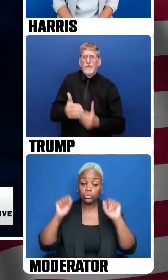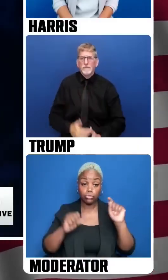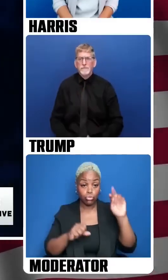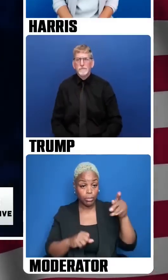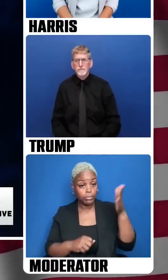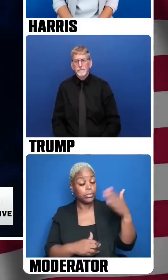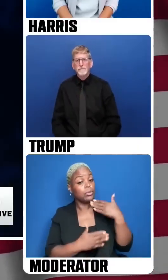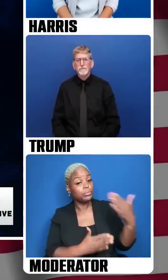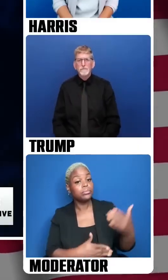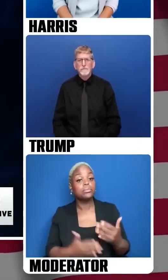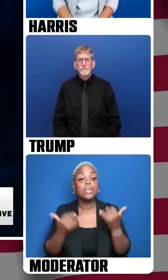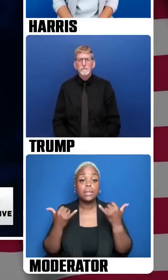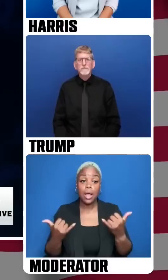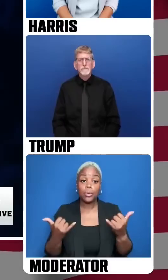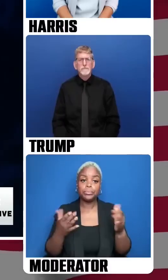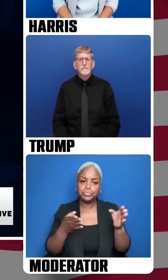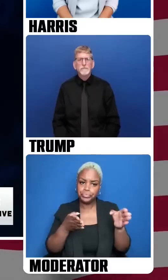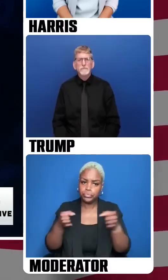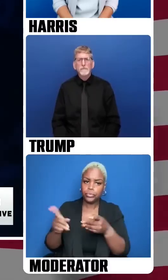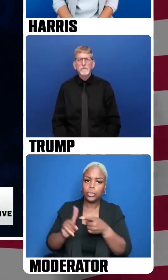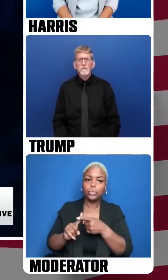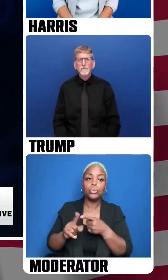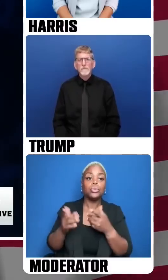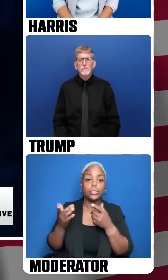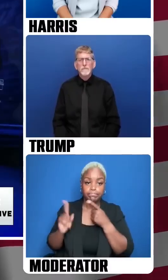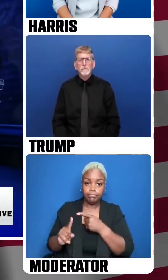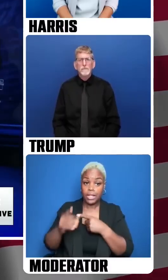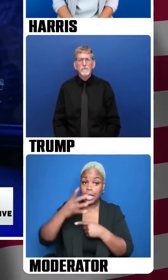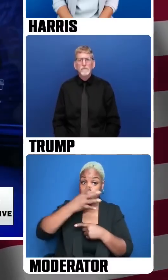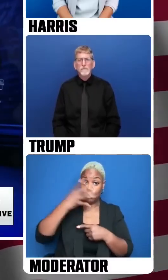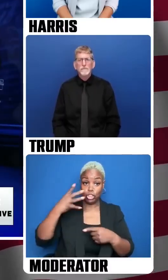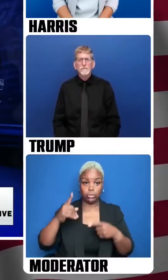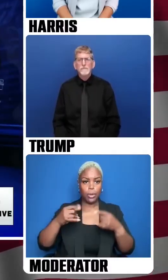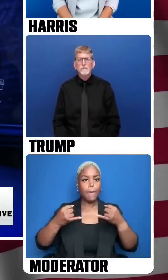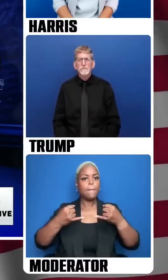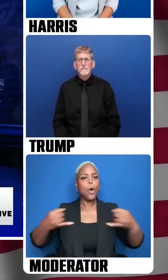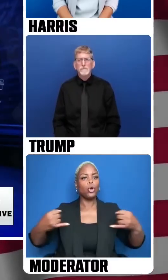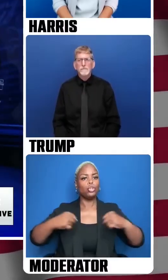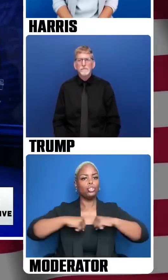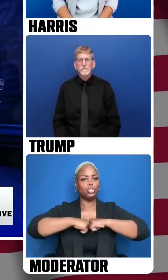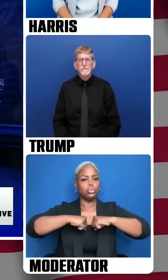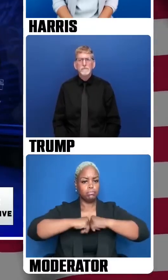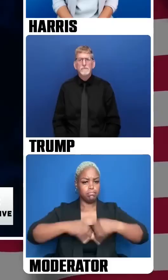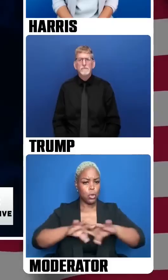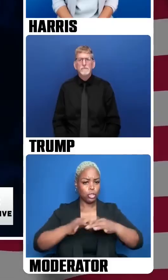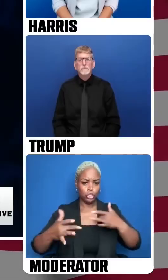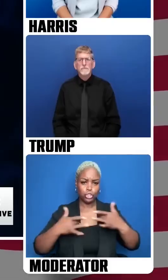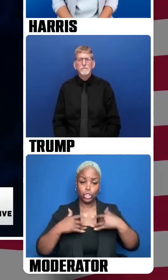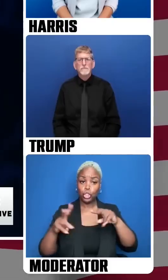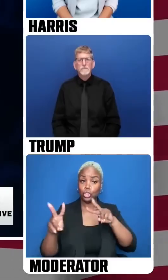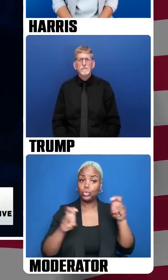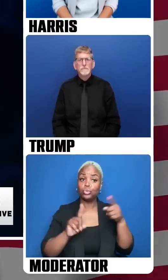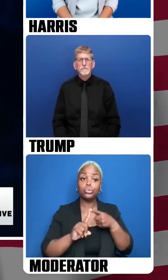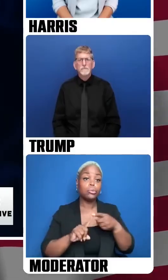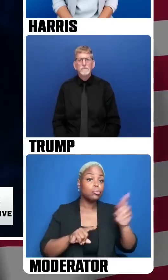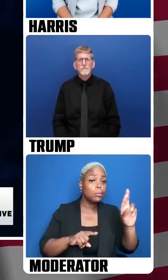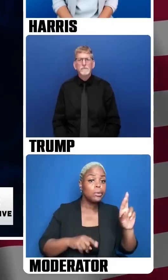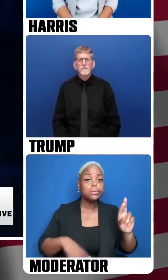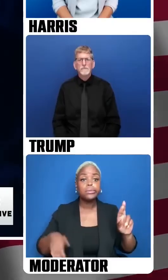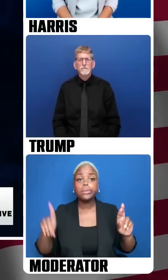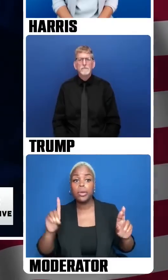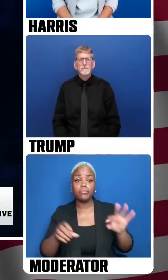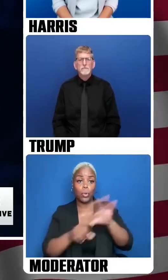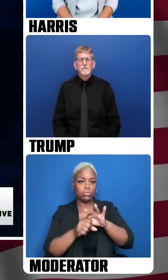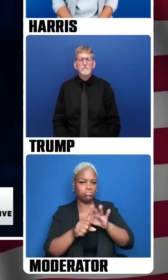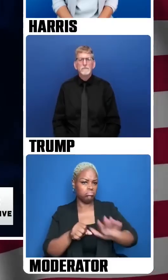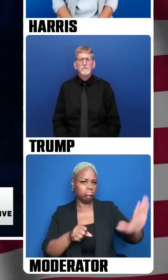immigration and border security. We know it's an issue that's important to Republicans, Democrats, voters across the board in this country. Vice President Harris, you were